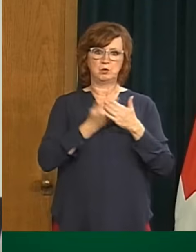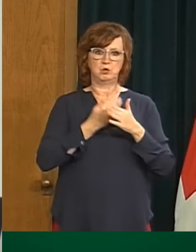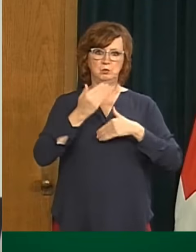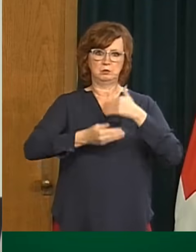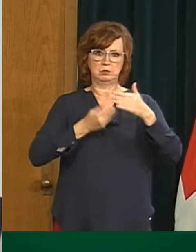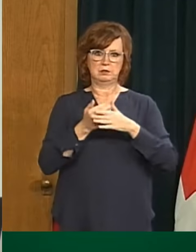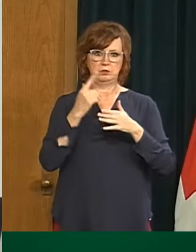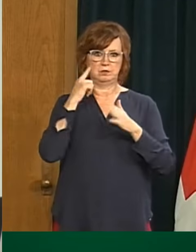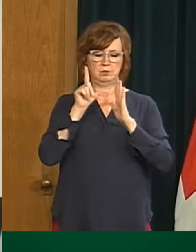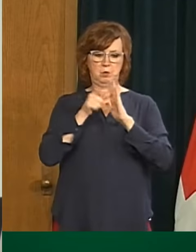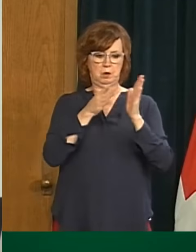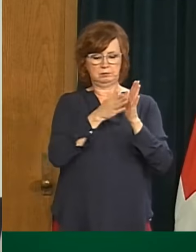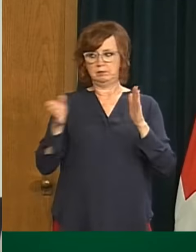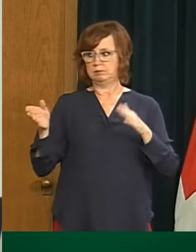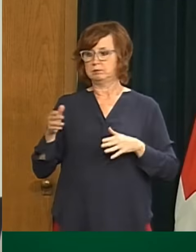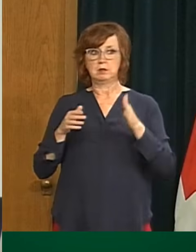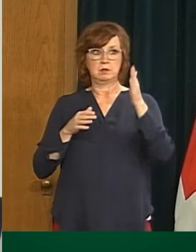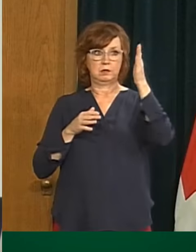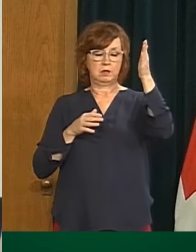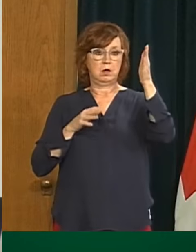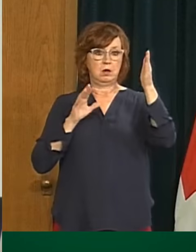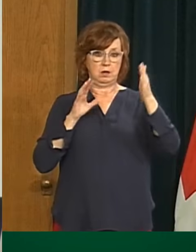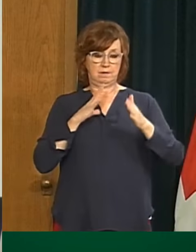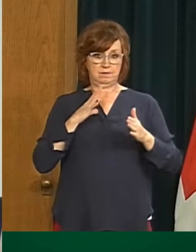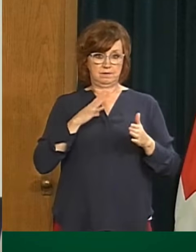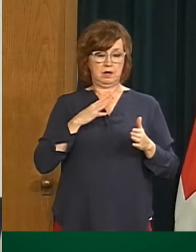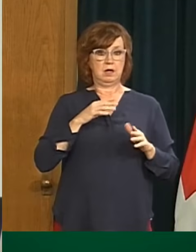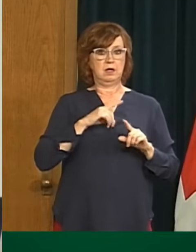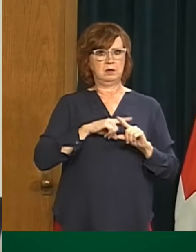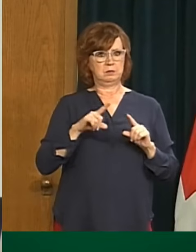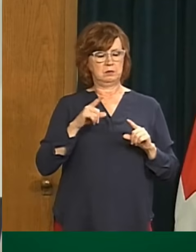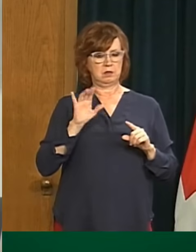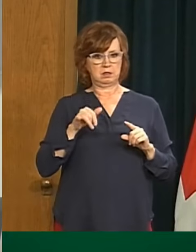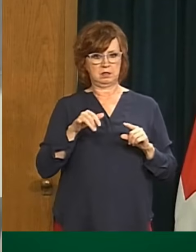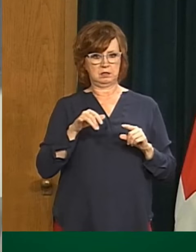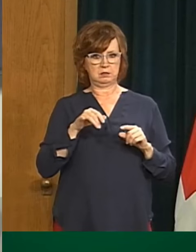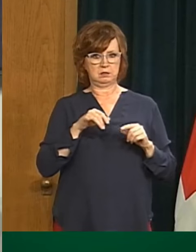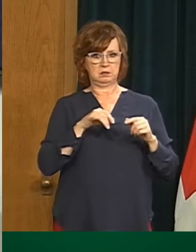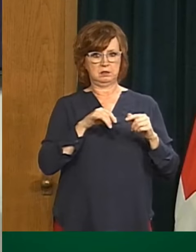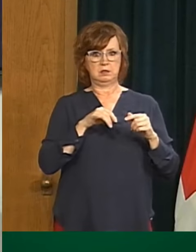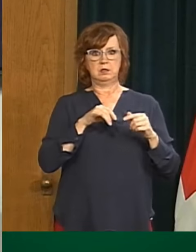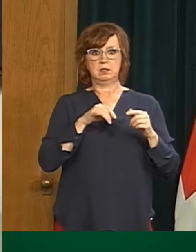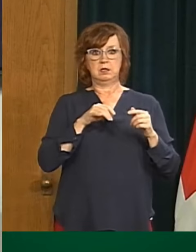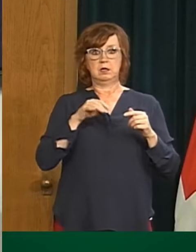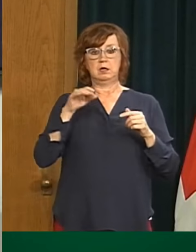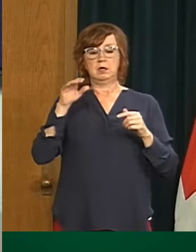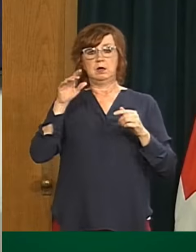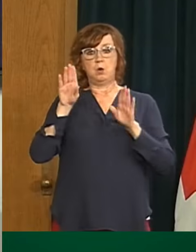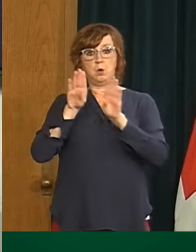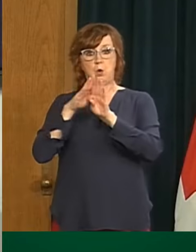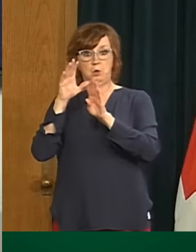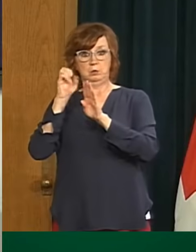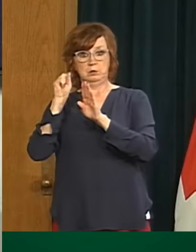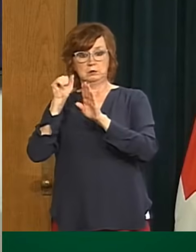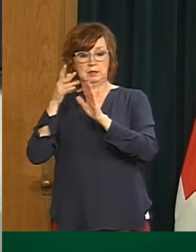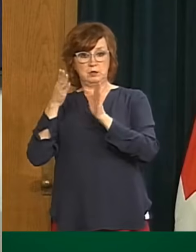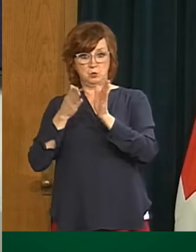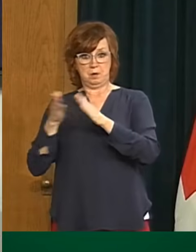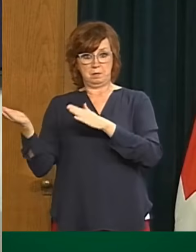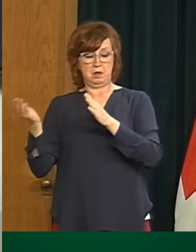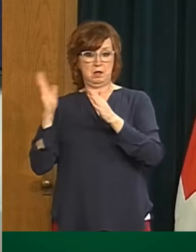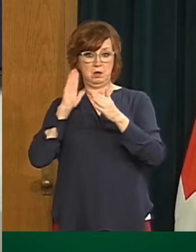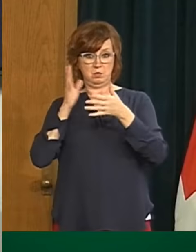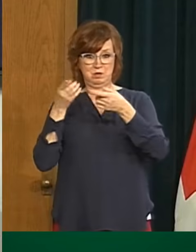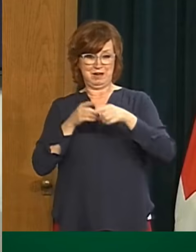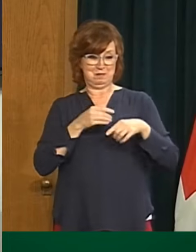Lisa? Yes, the plan isn't continuing in La Loche and Lloydminster. That's not going to be opening anything